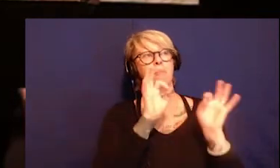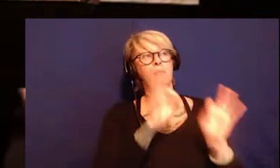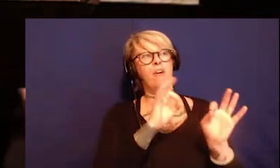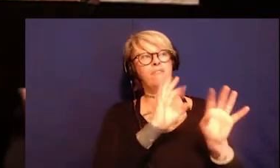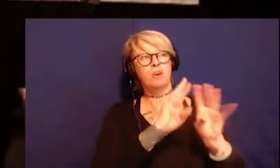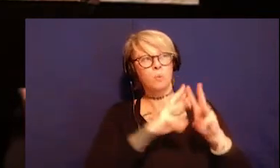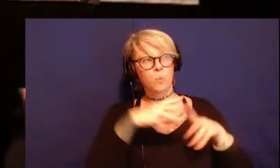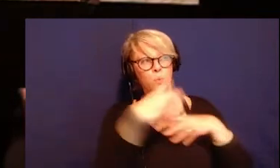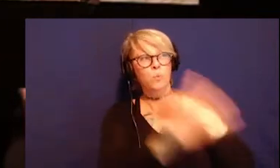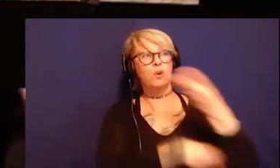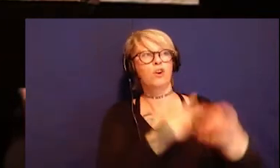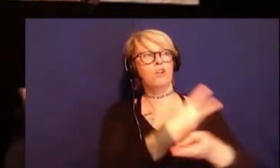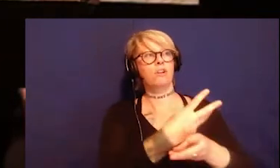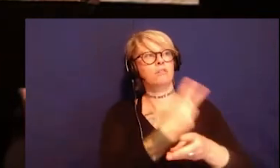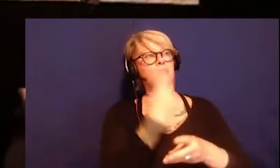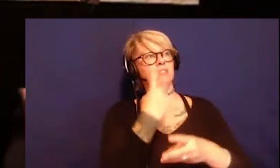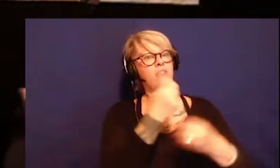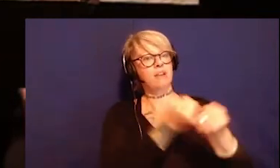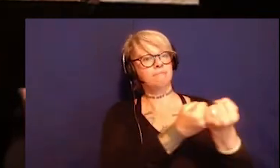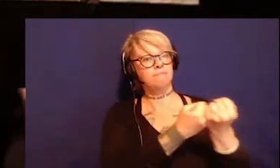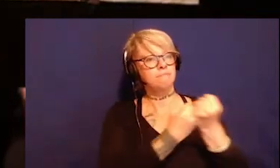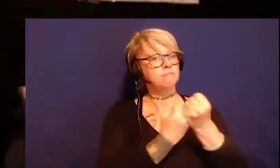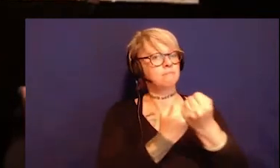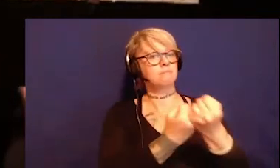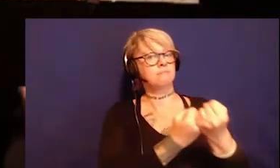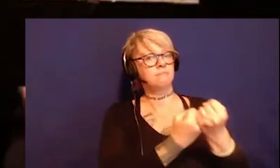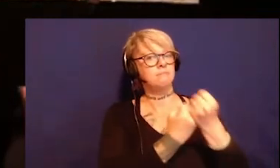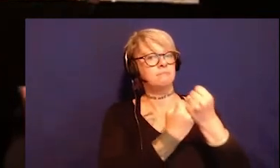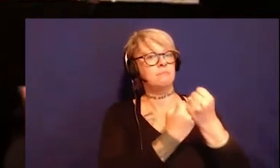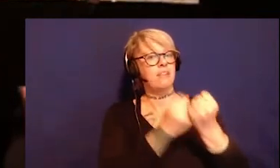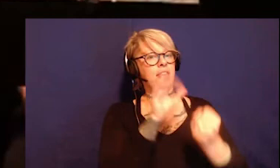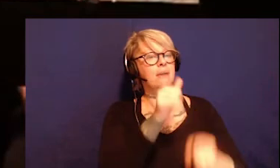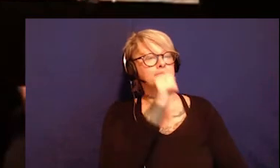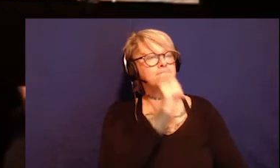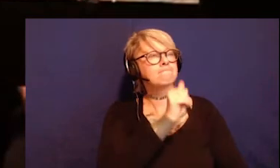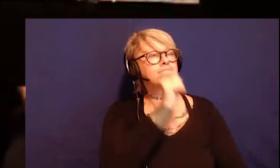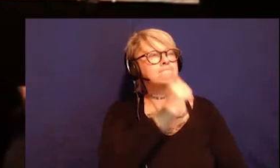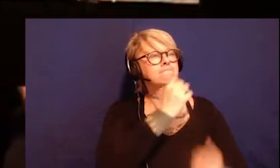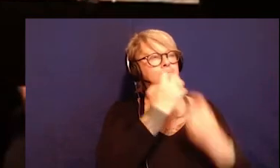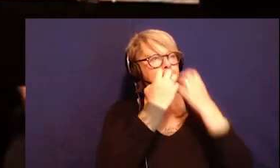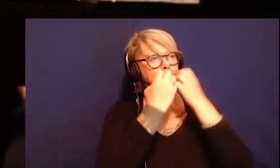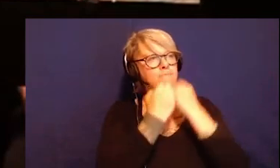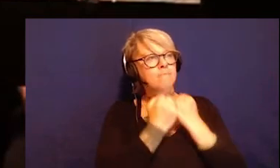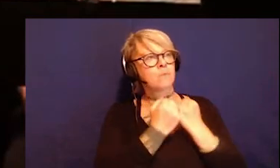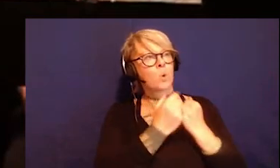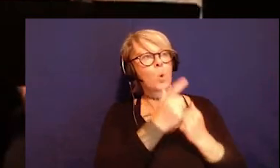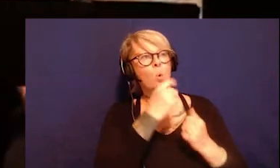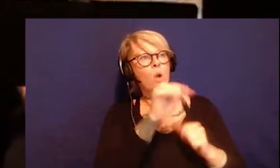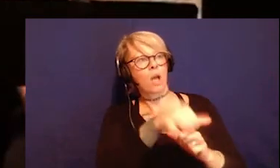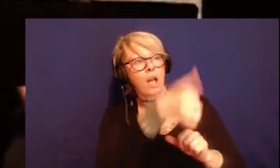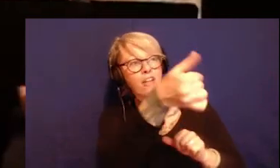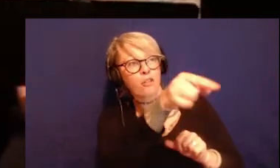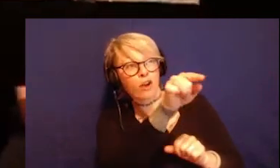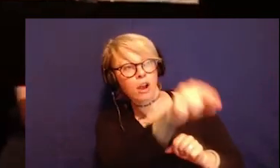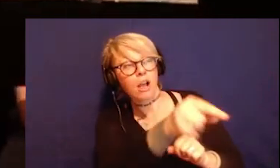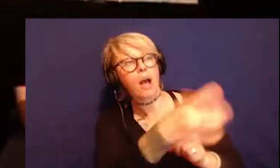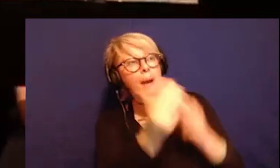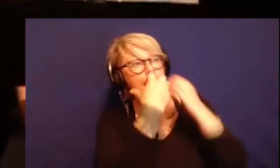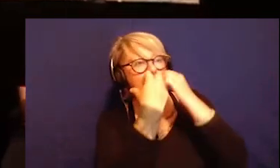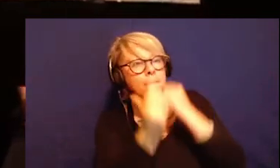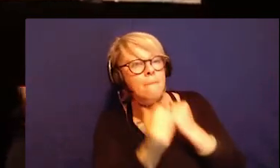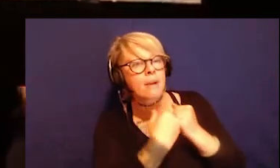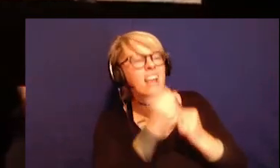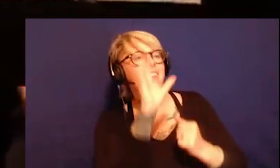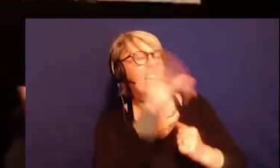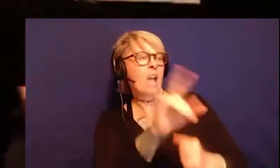that solidarity, this intense caring about the other, was actually the apex of